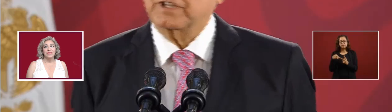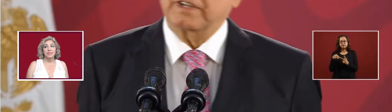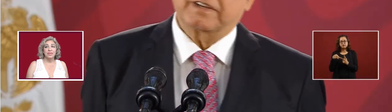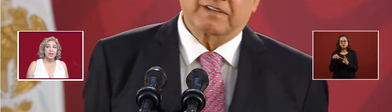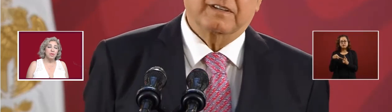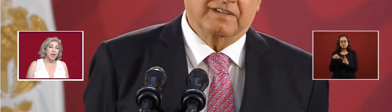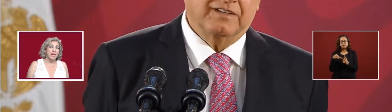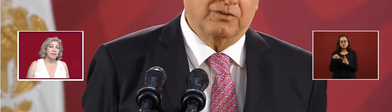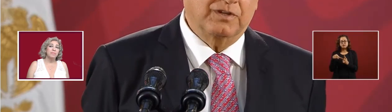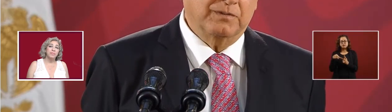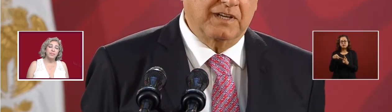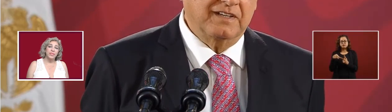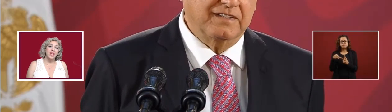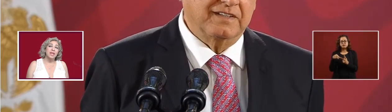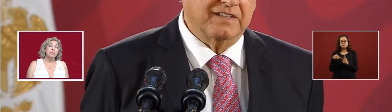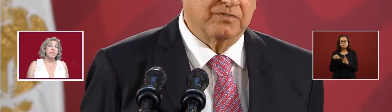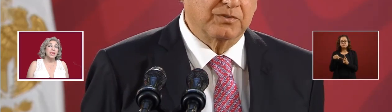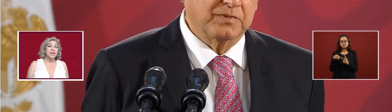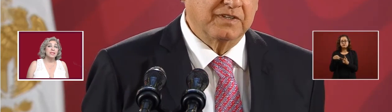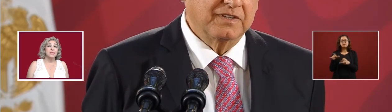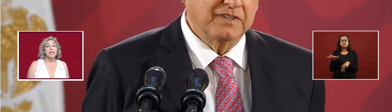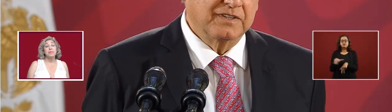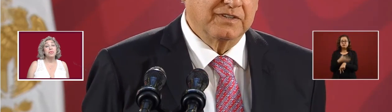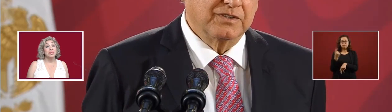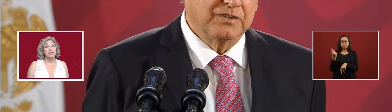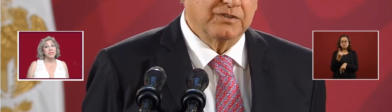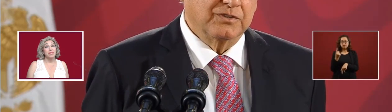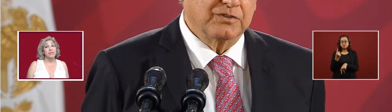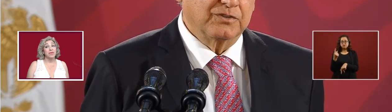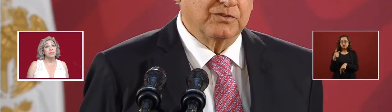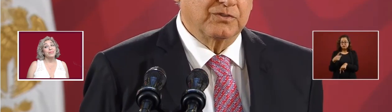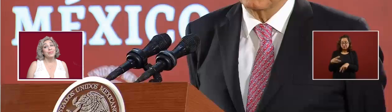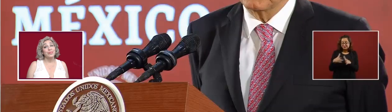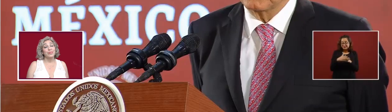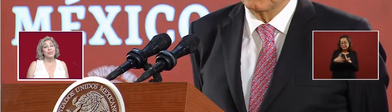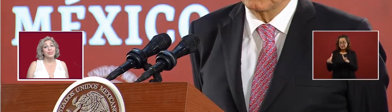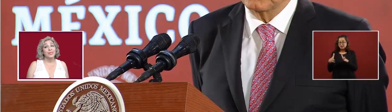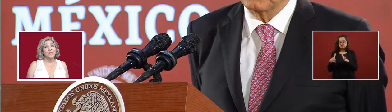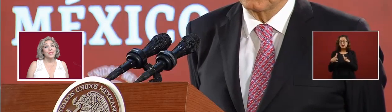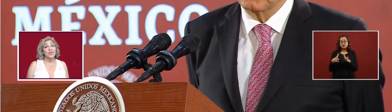reign because the liberals of the reform